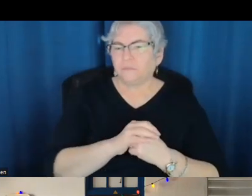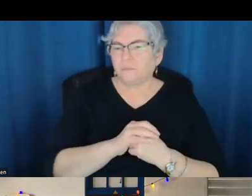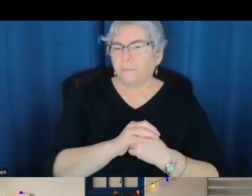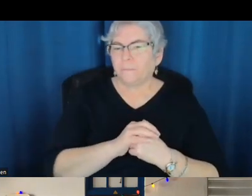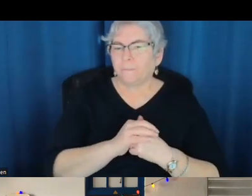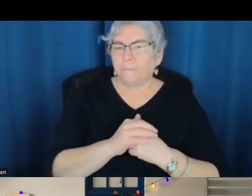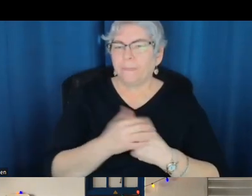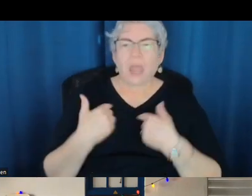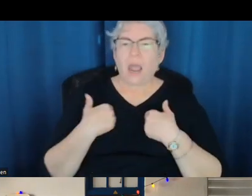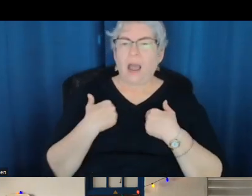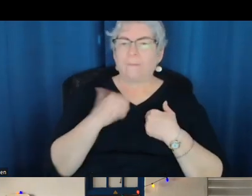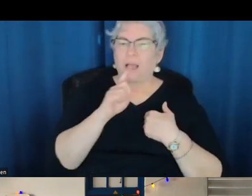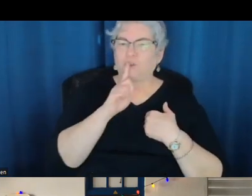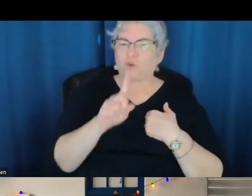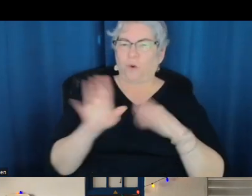I'm not sure.